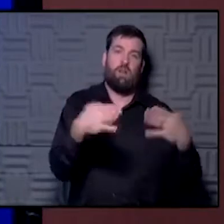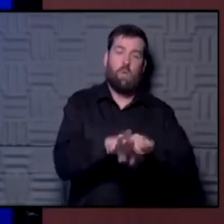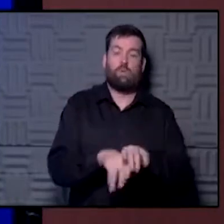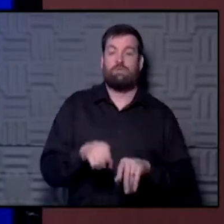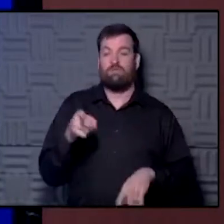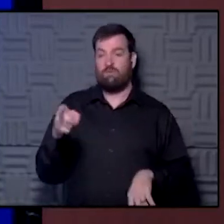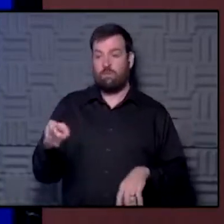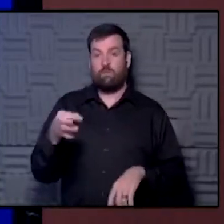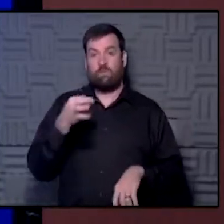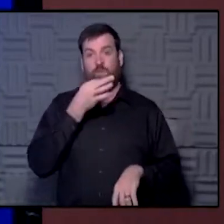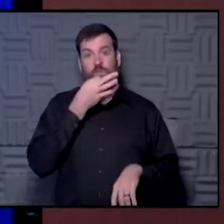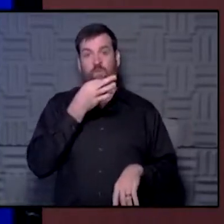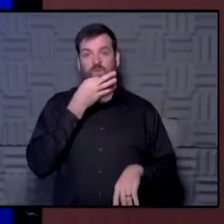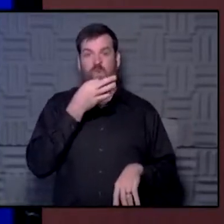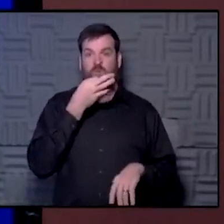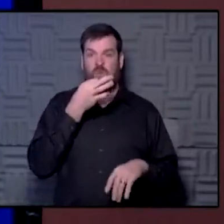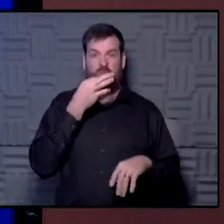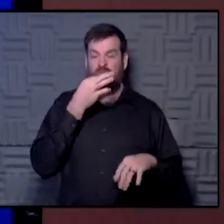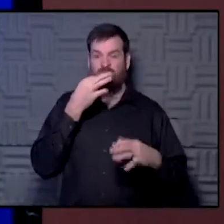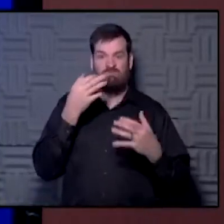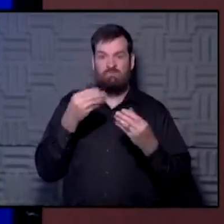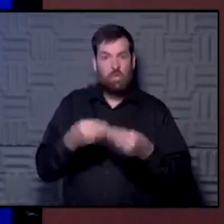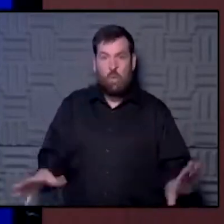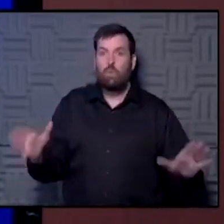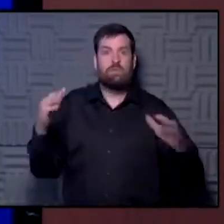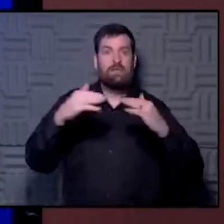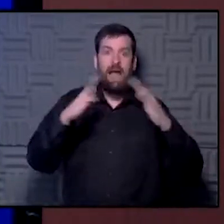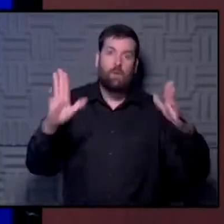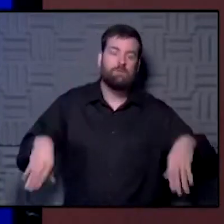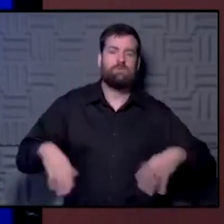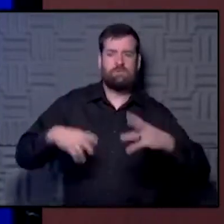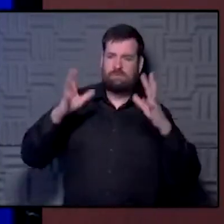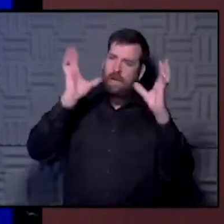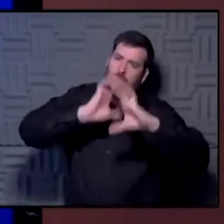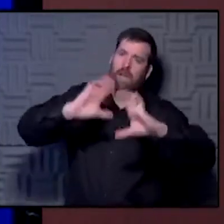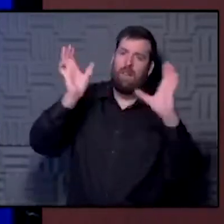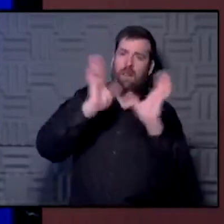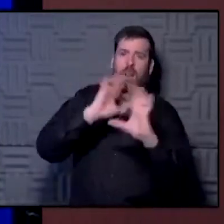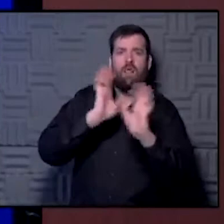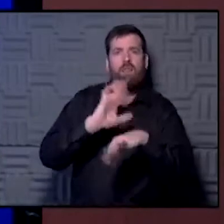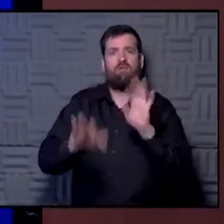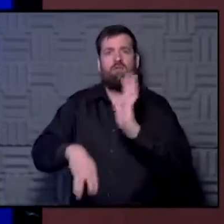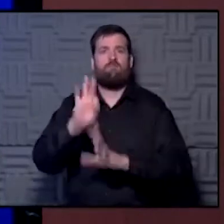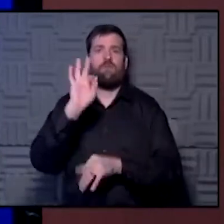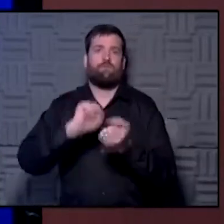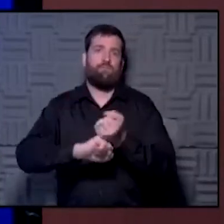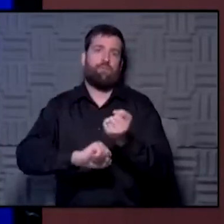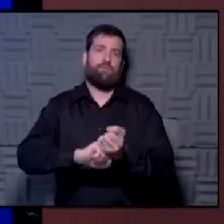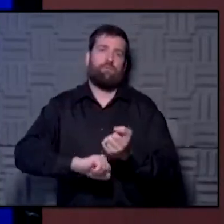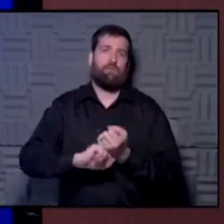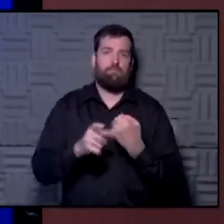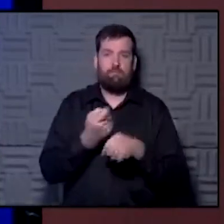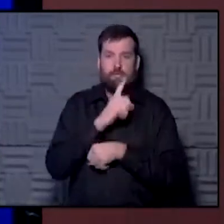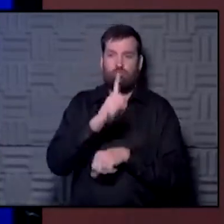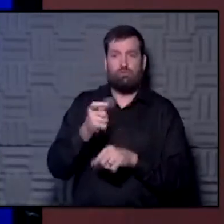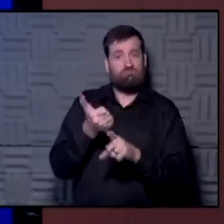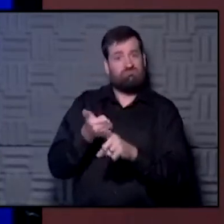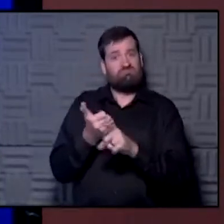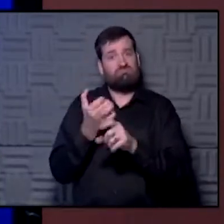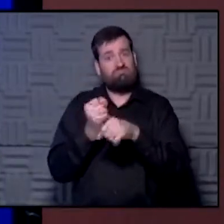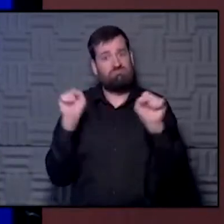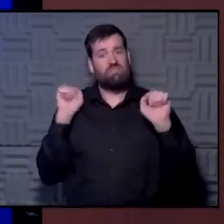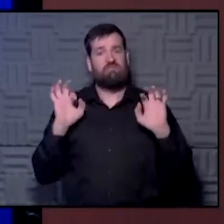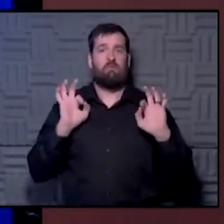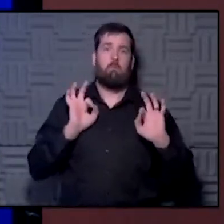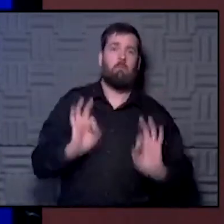someone's about to lose the roof over their head, finding them the support they needed to make sure that they could be safe and